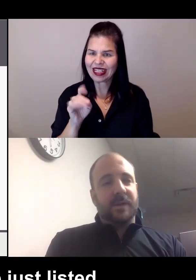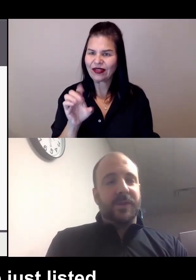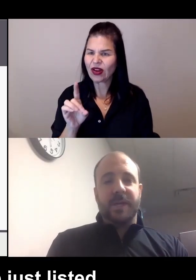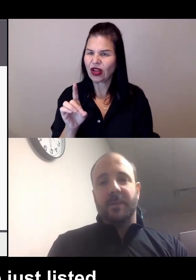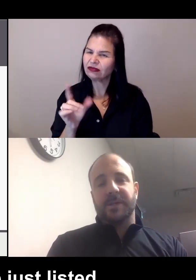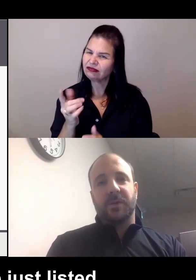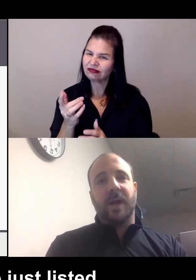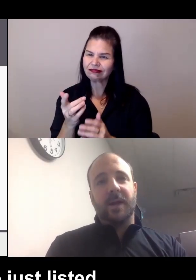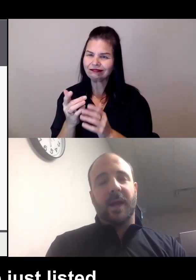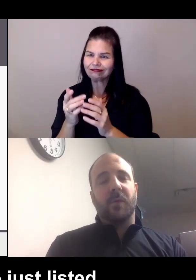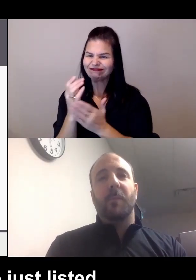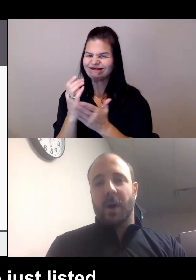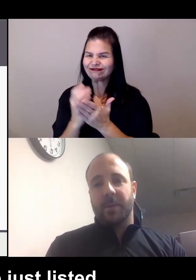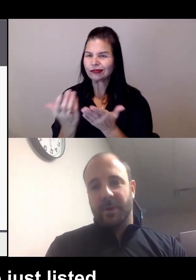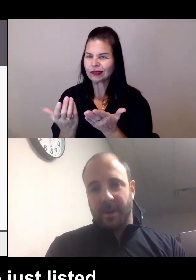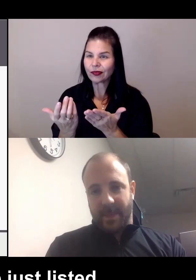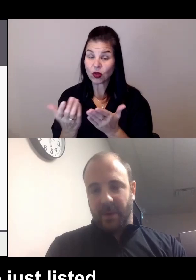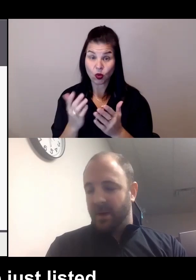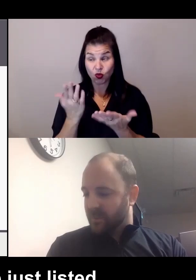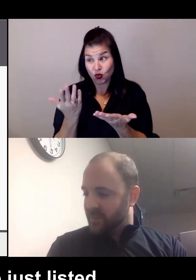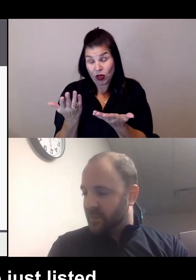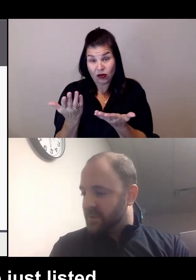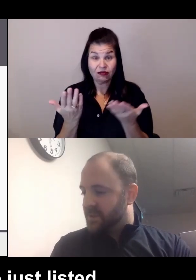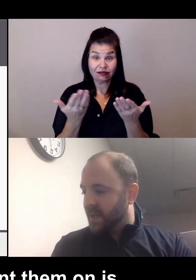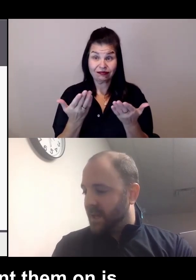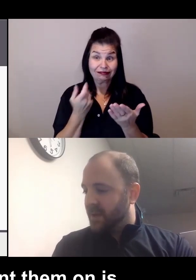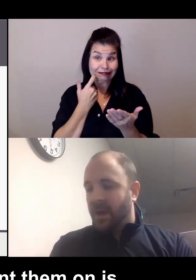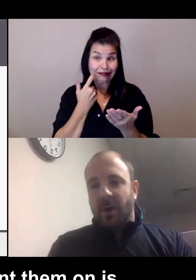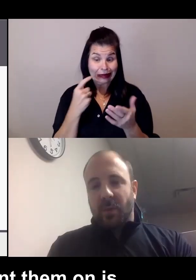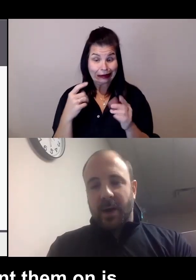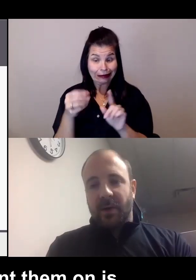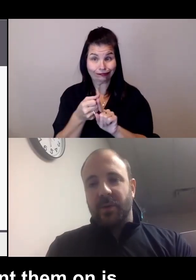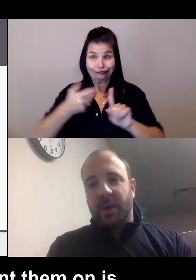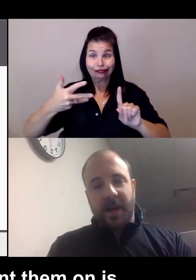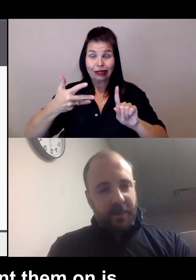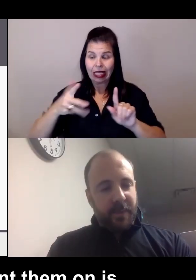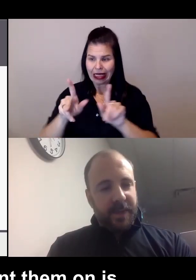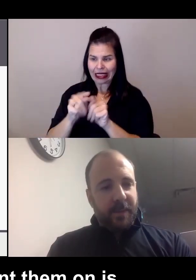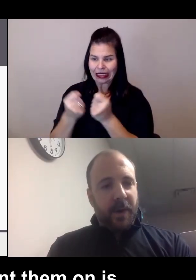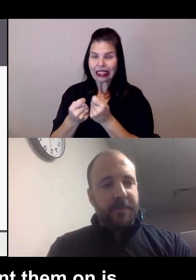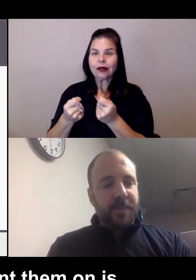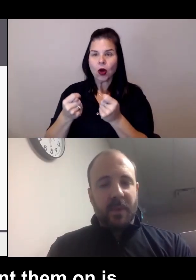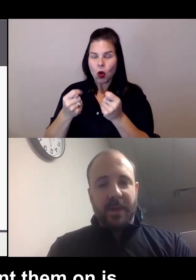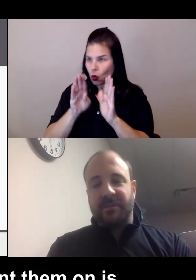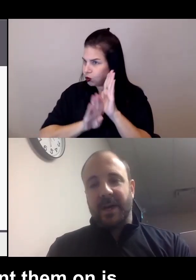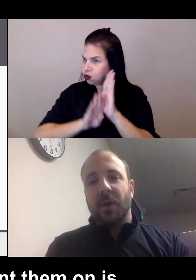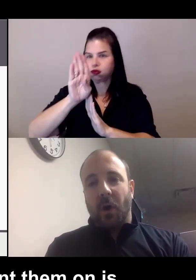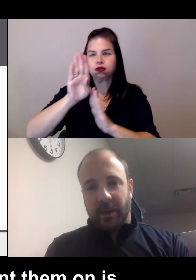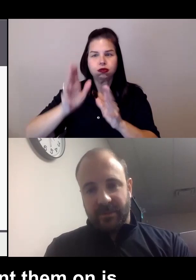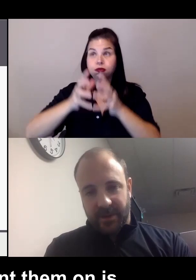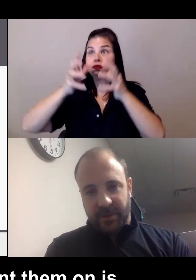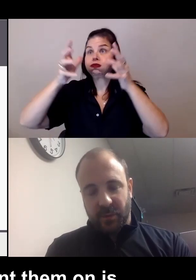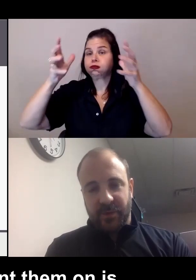just listed, the team has created a remarkable amount of resources. And what I also want to compliment them on is the fact